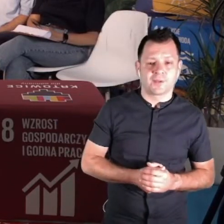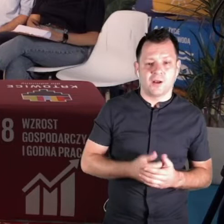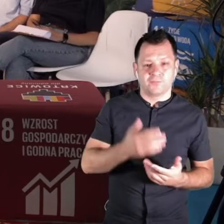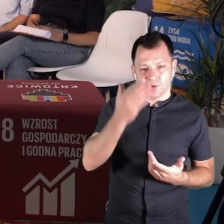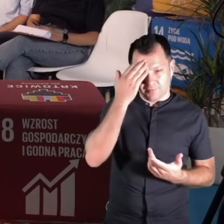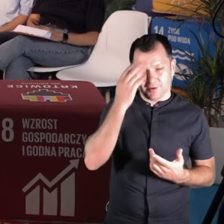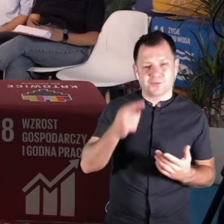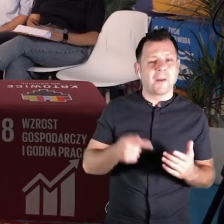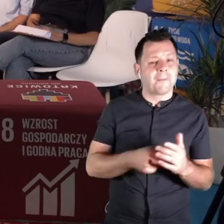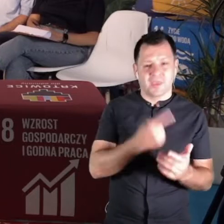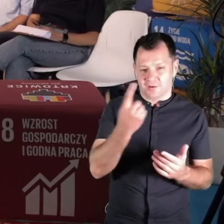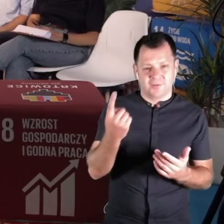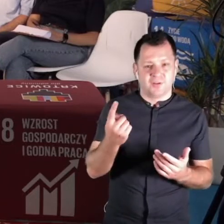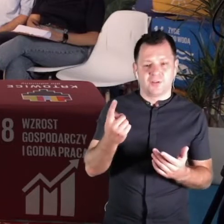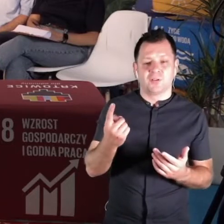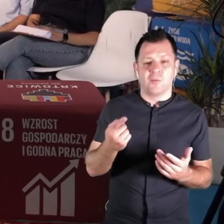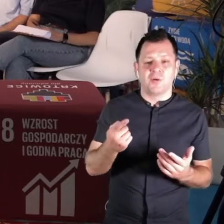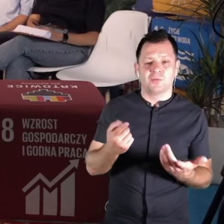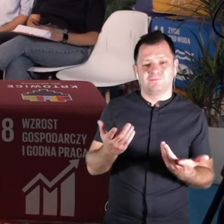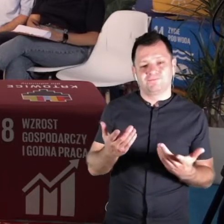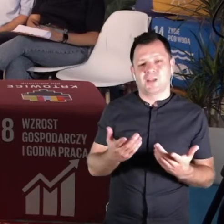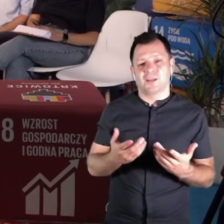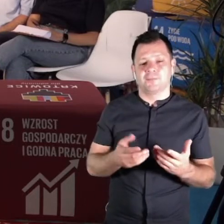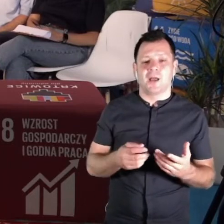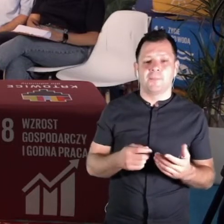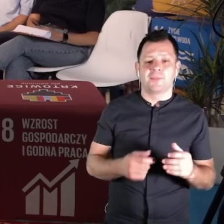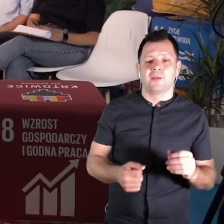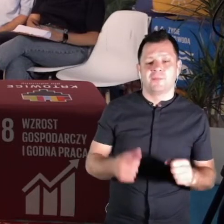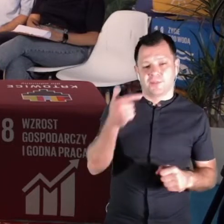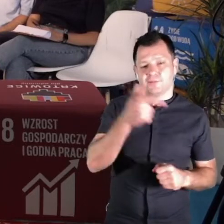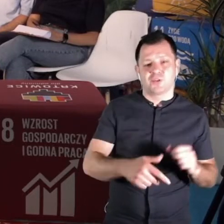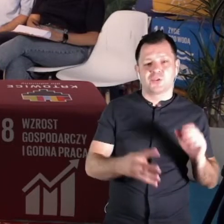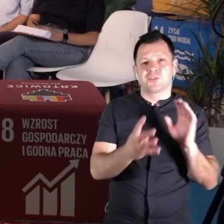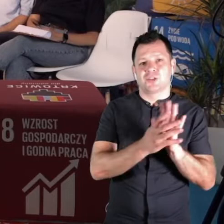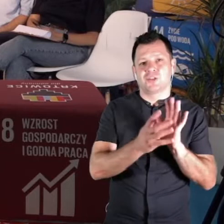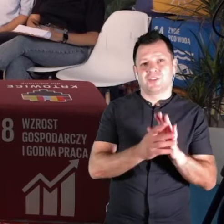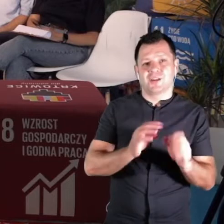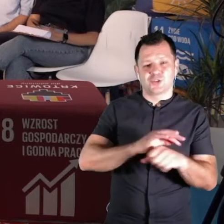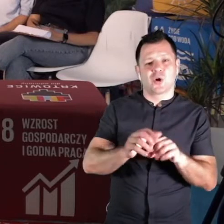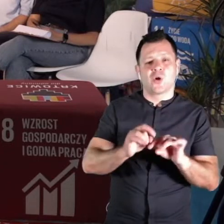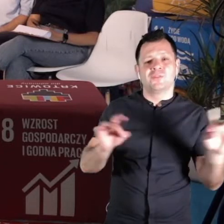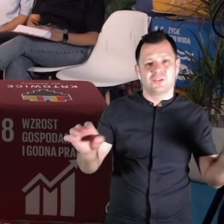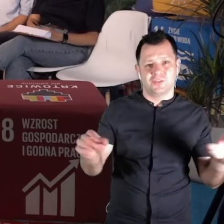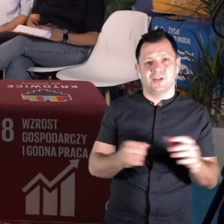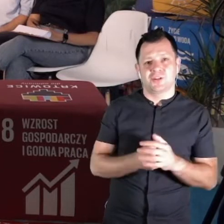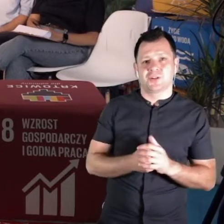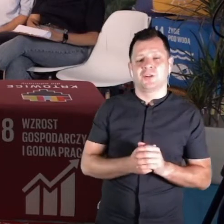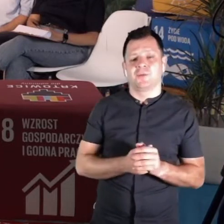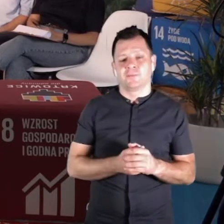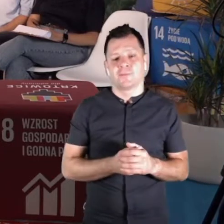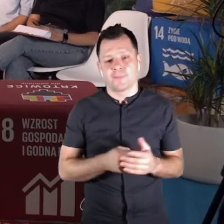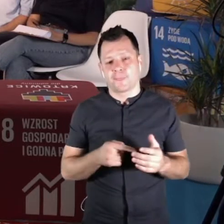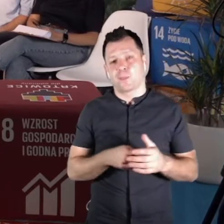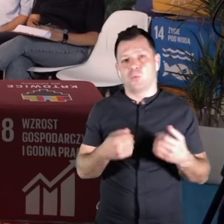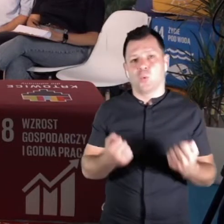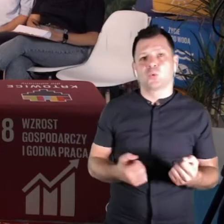of COVID-19. And the main reason to create this Living Lab was to help small local restaurant to survive during